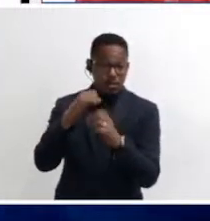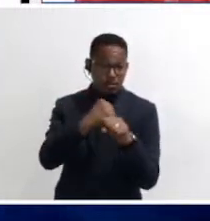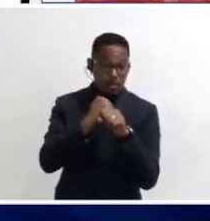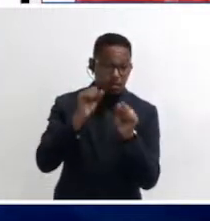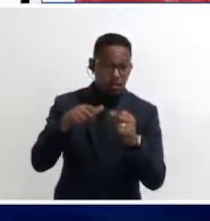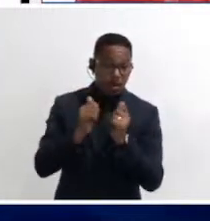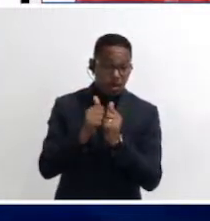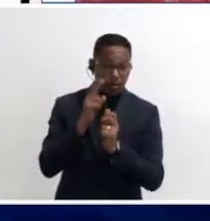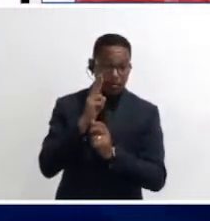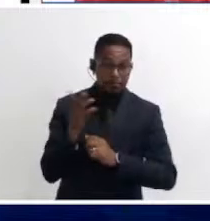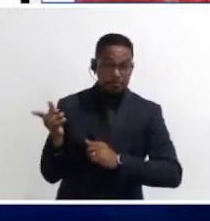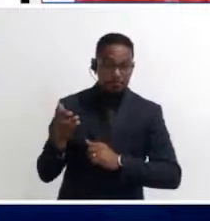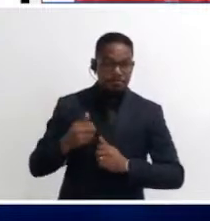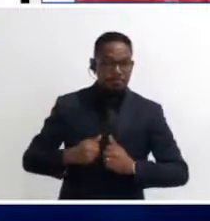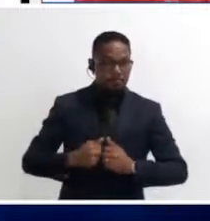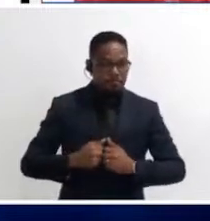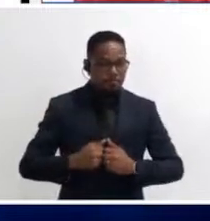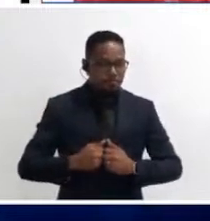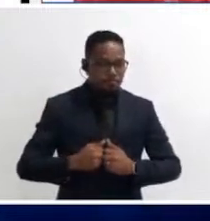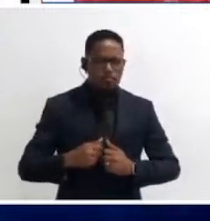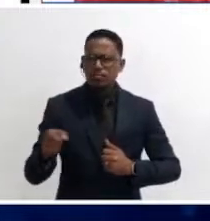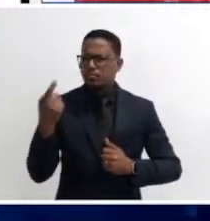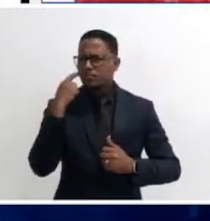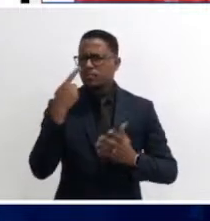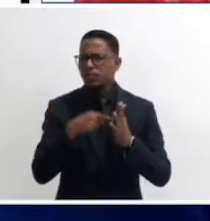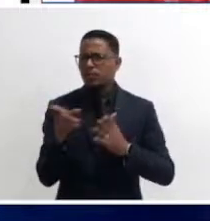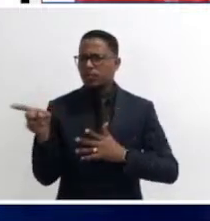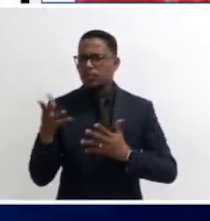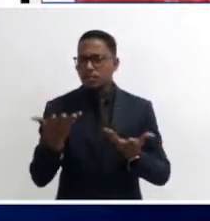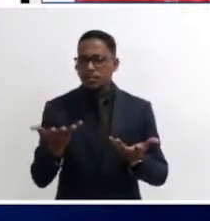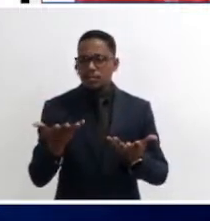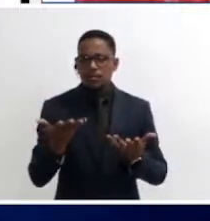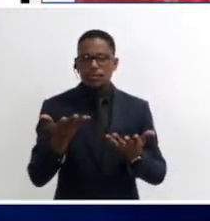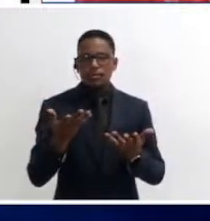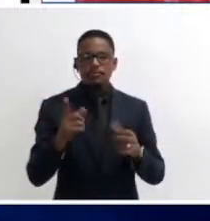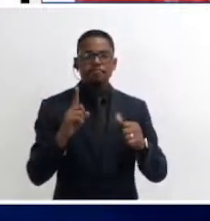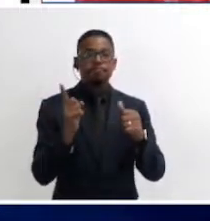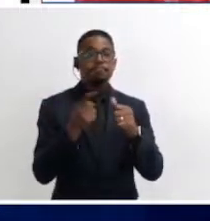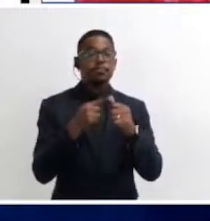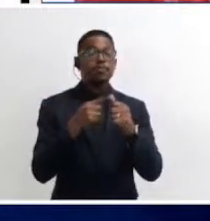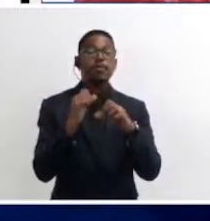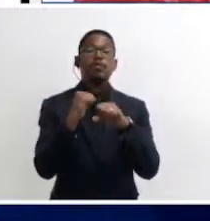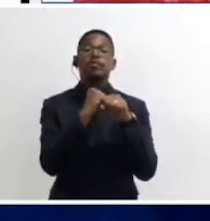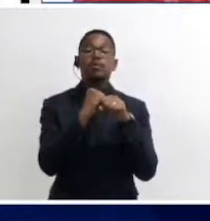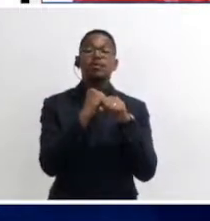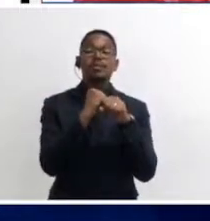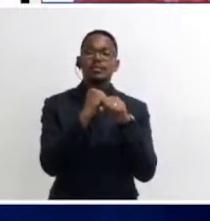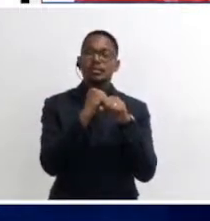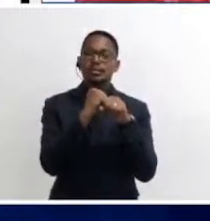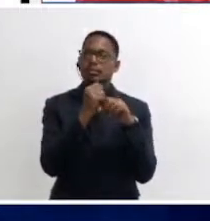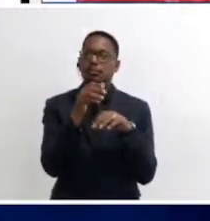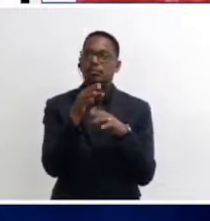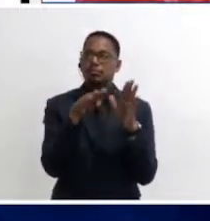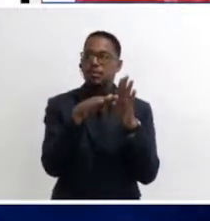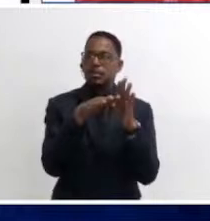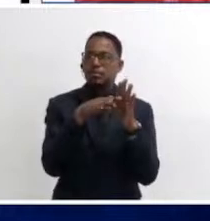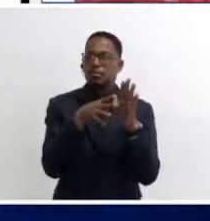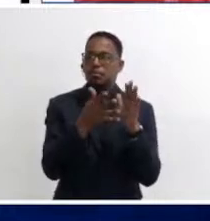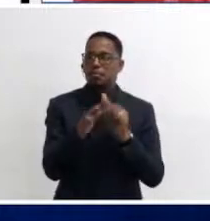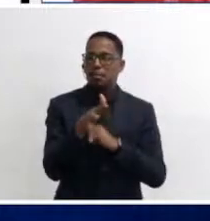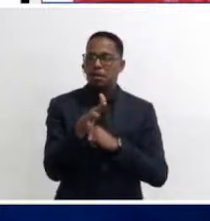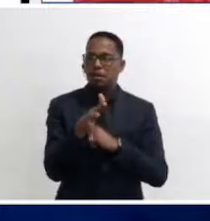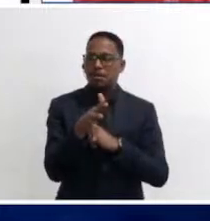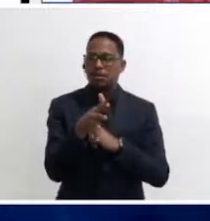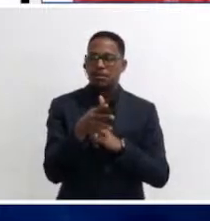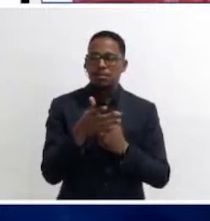seeing in this case is maybe the most minimal protection. It's something we call a wafer level package. So it's almost